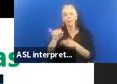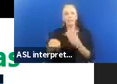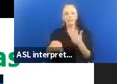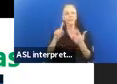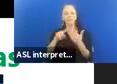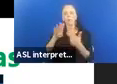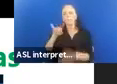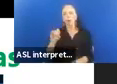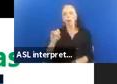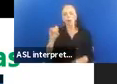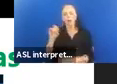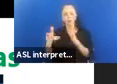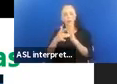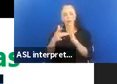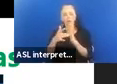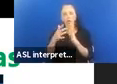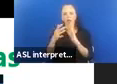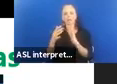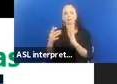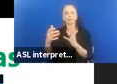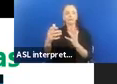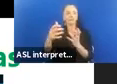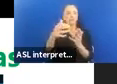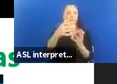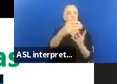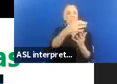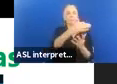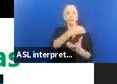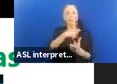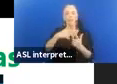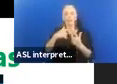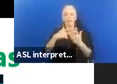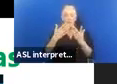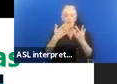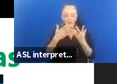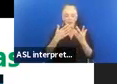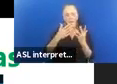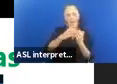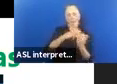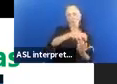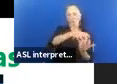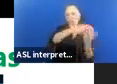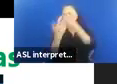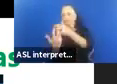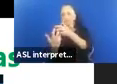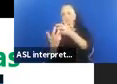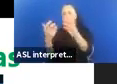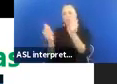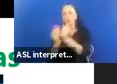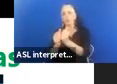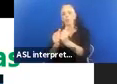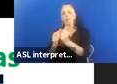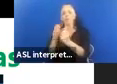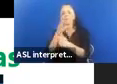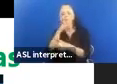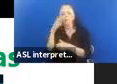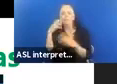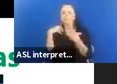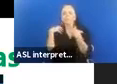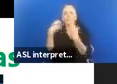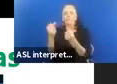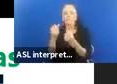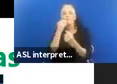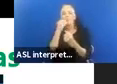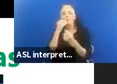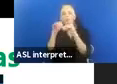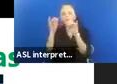all converging together through the Internet of Things in health, in agriculture, in food systems, in every aspect of our